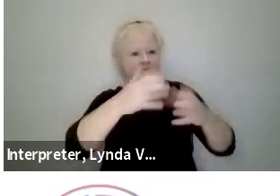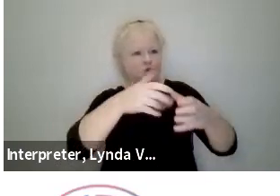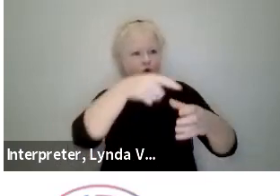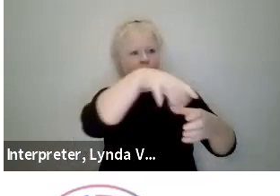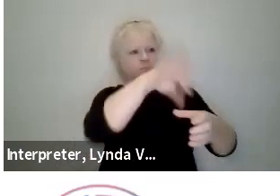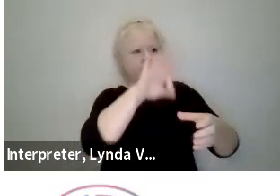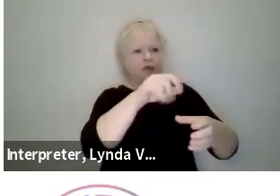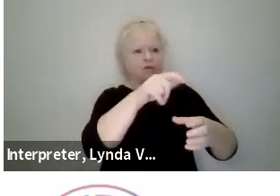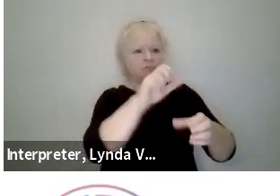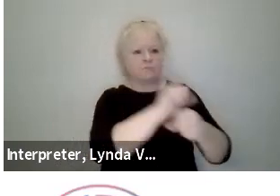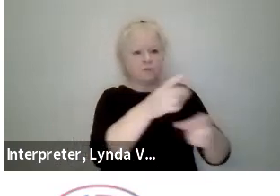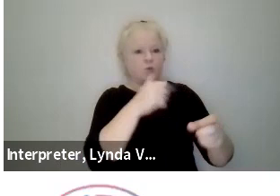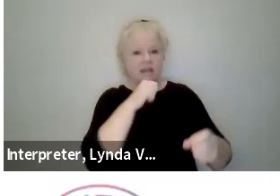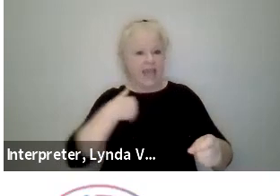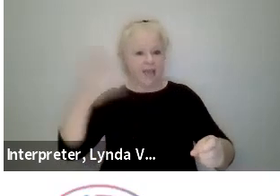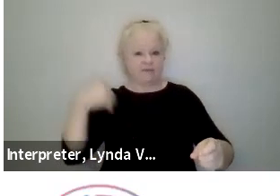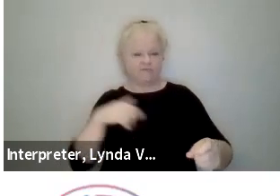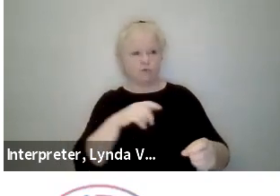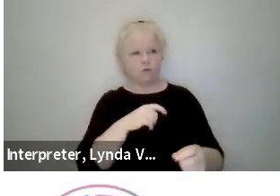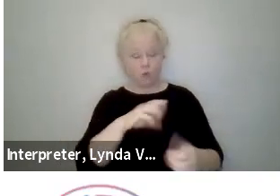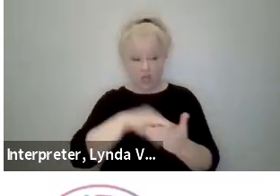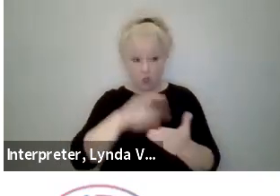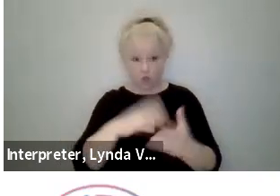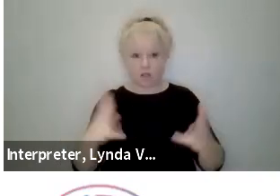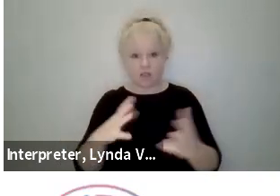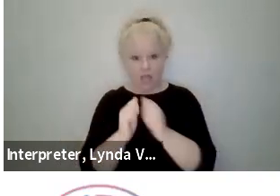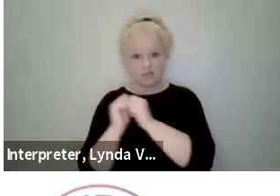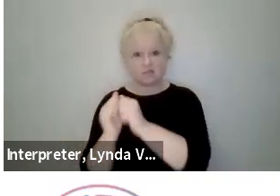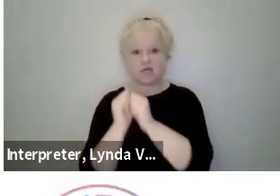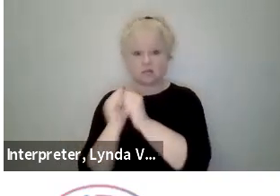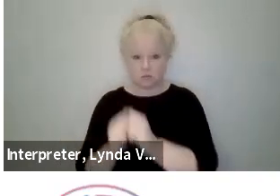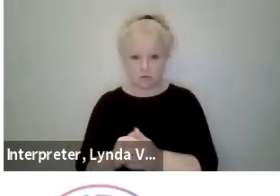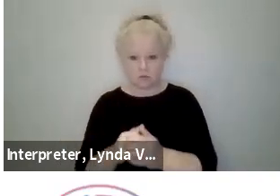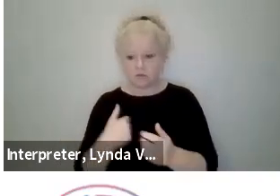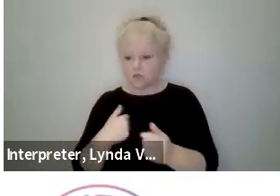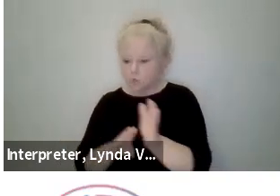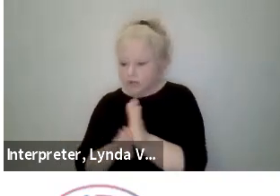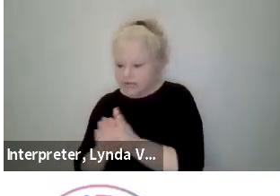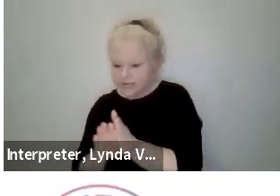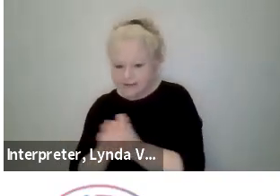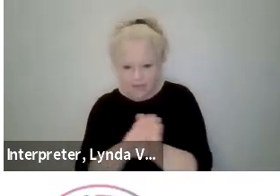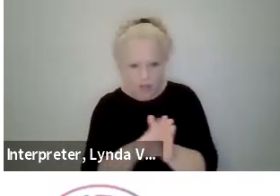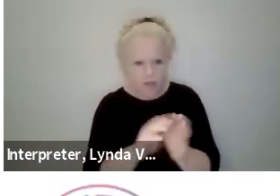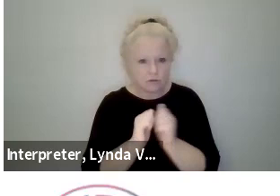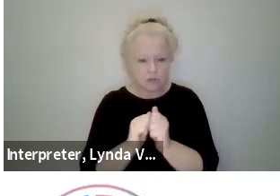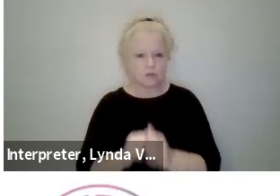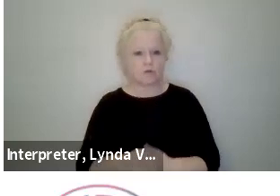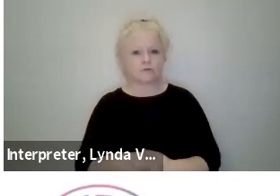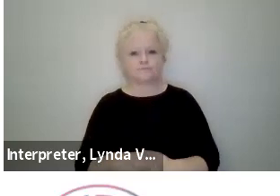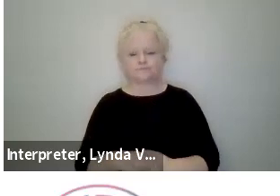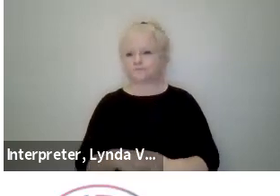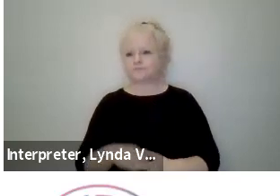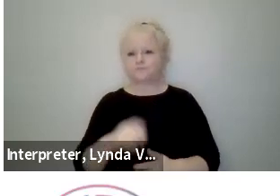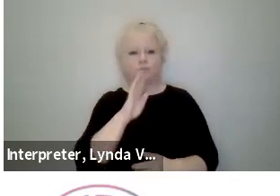have before. And we learned a lot together, and we developed together. Hats off to Tyler's team and April's